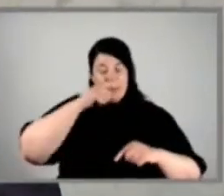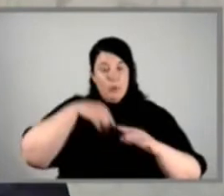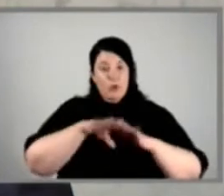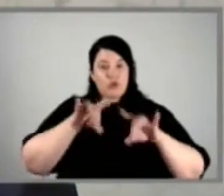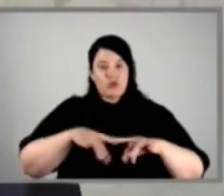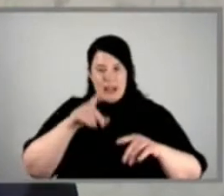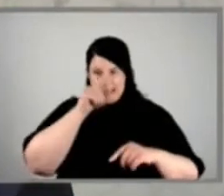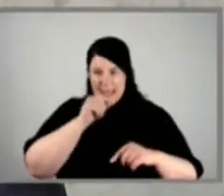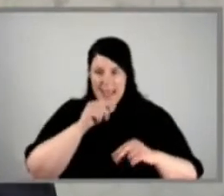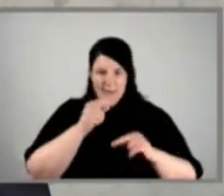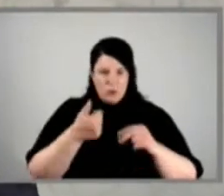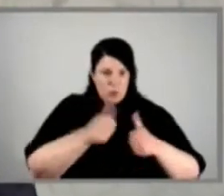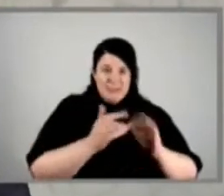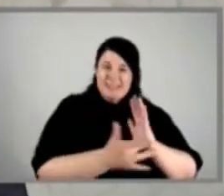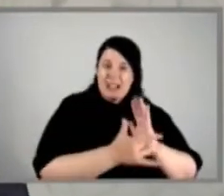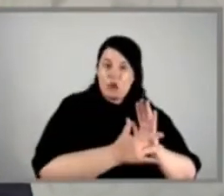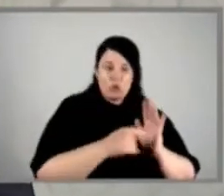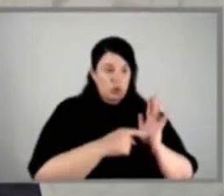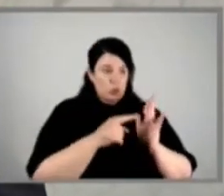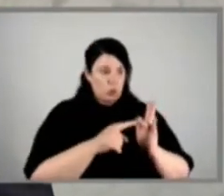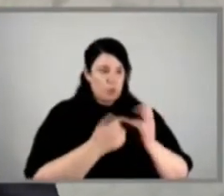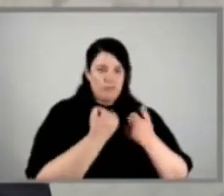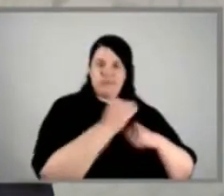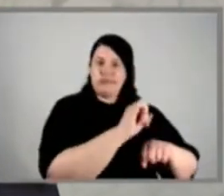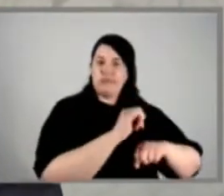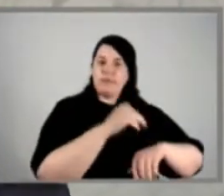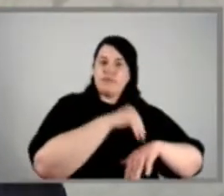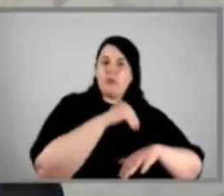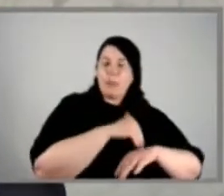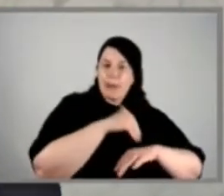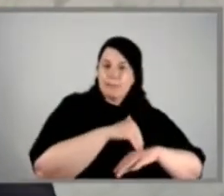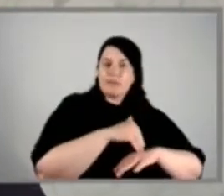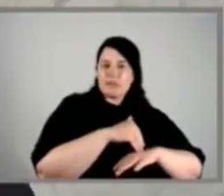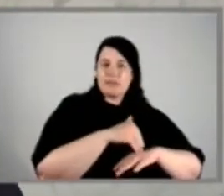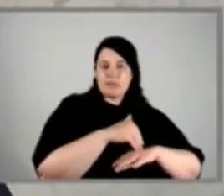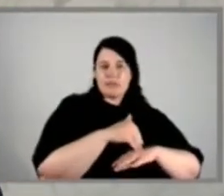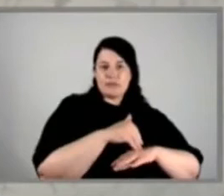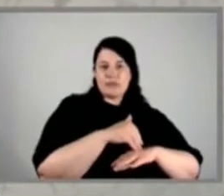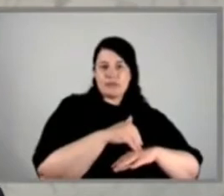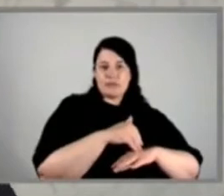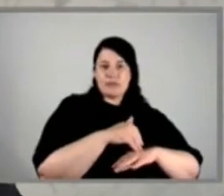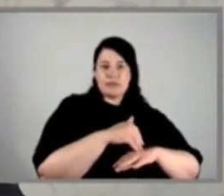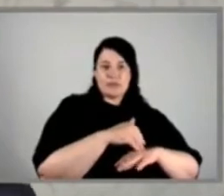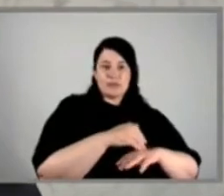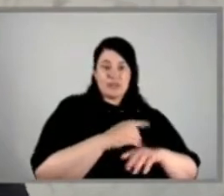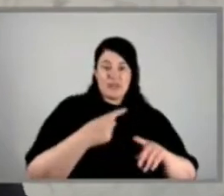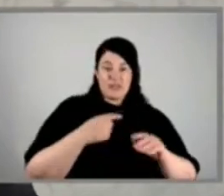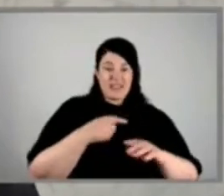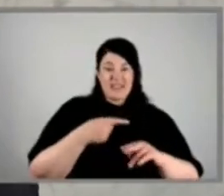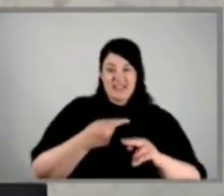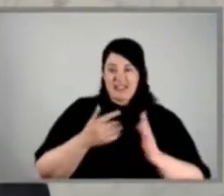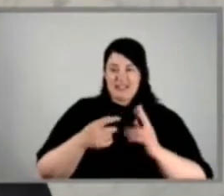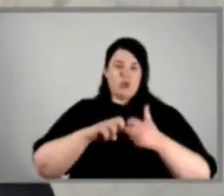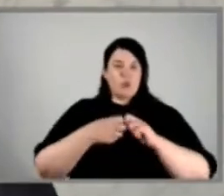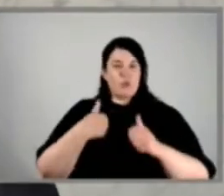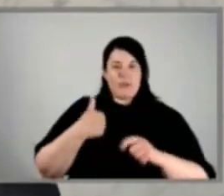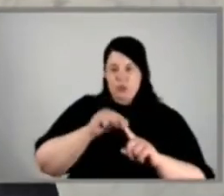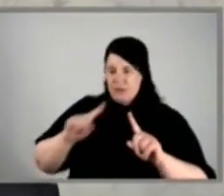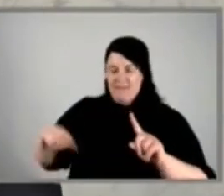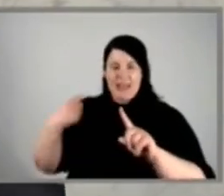overcome the problems that are fundamentally wrought by the technology that we've been using increasingly for the last